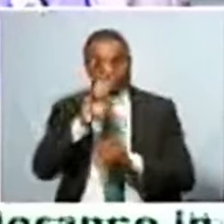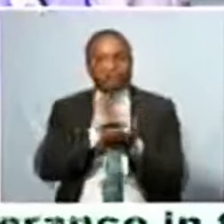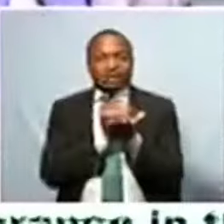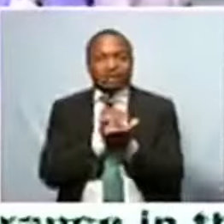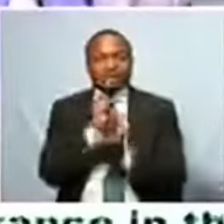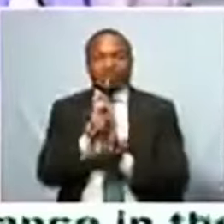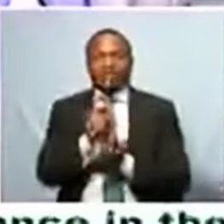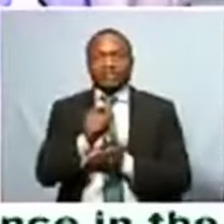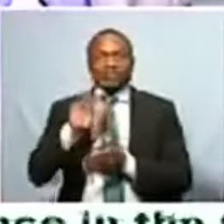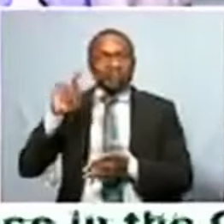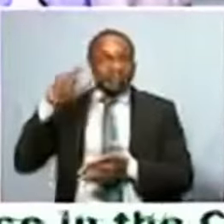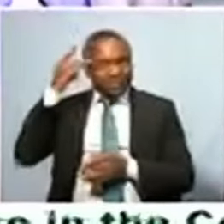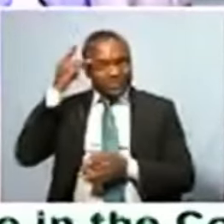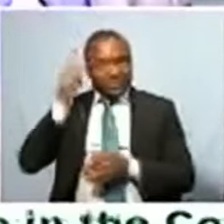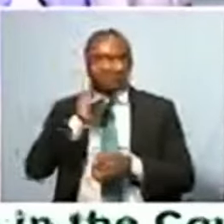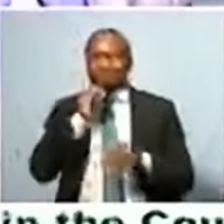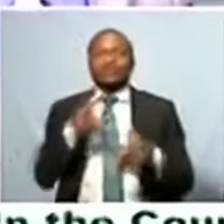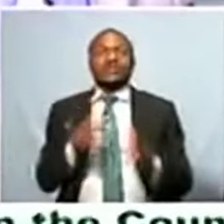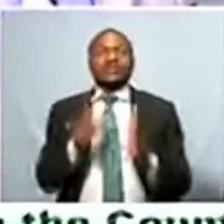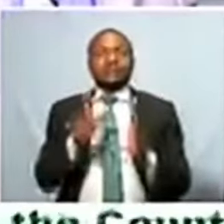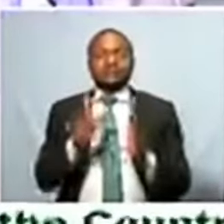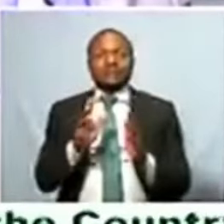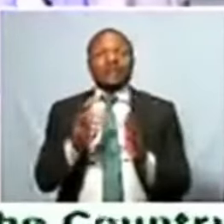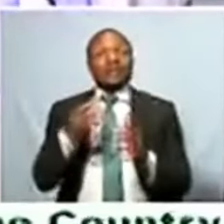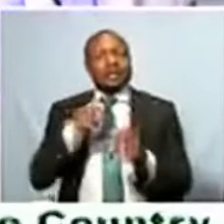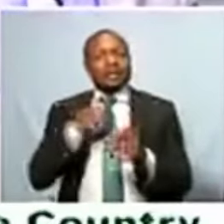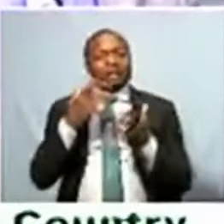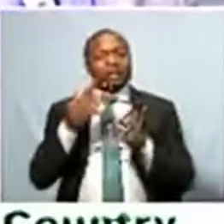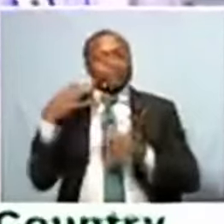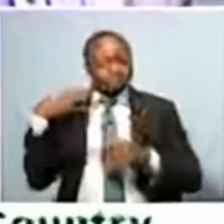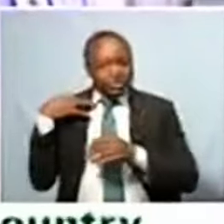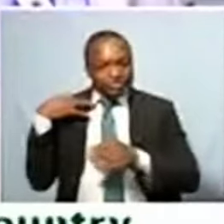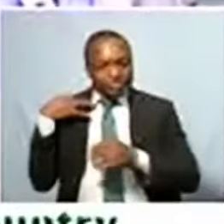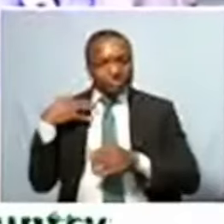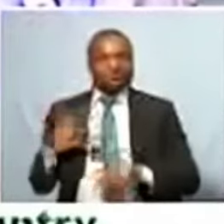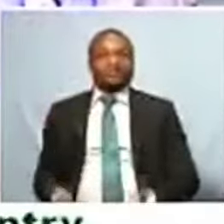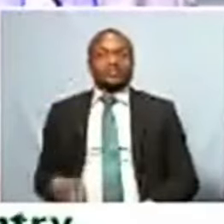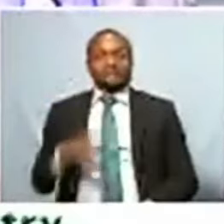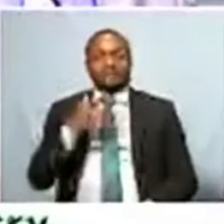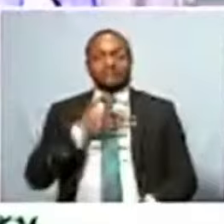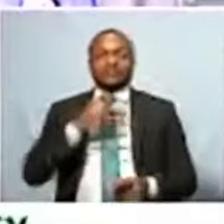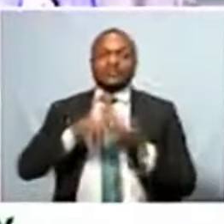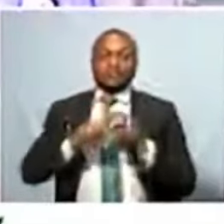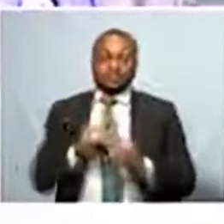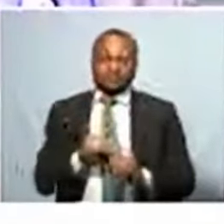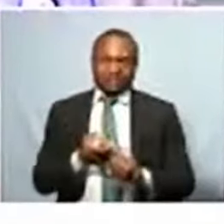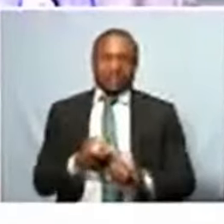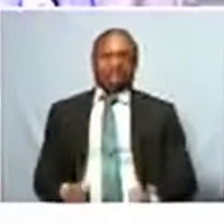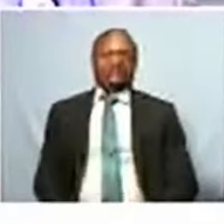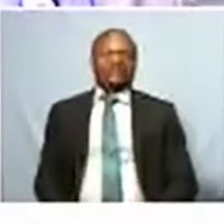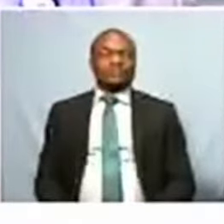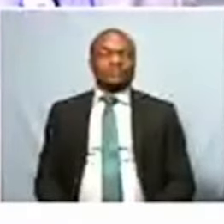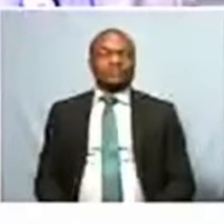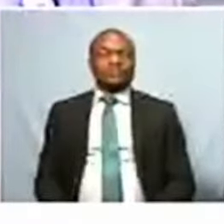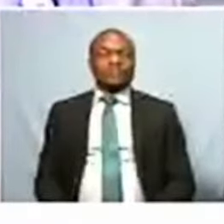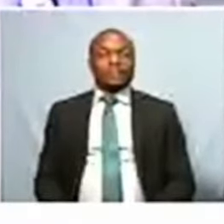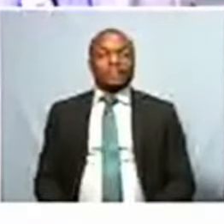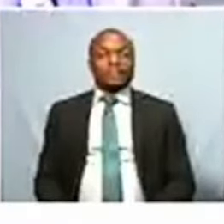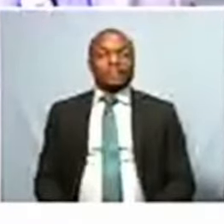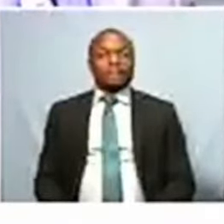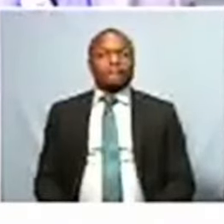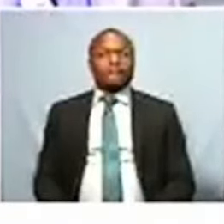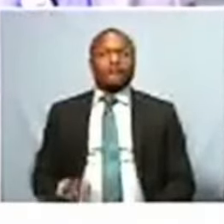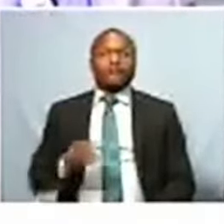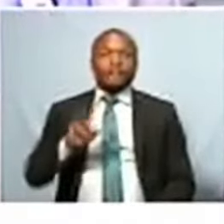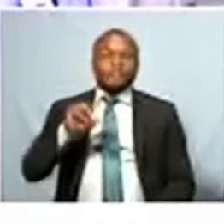political intolerance. I want to remind my colleague that Patrick